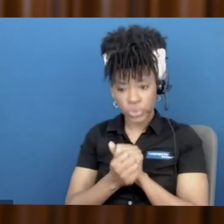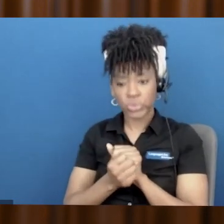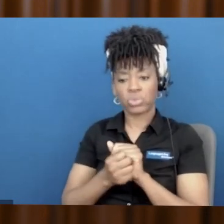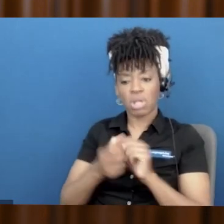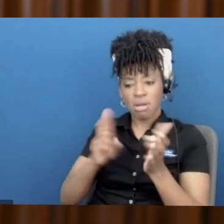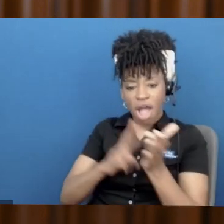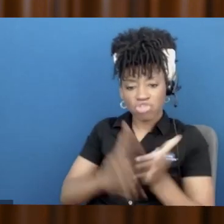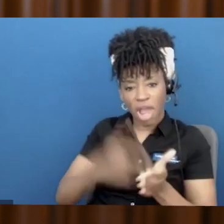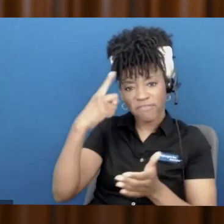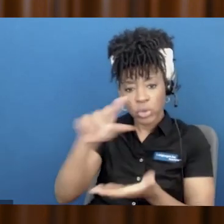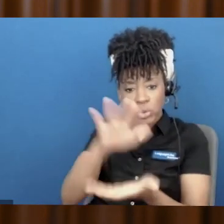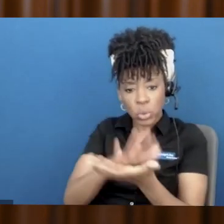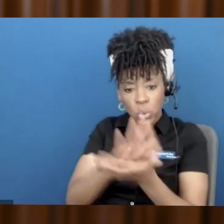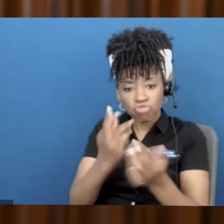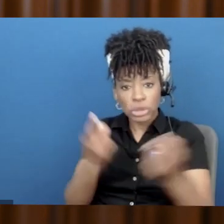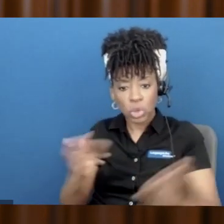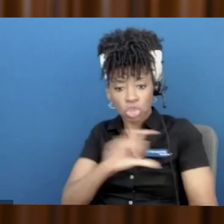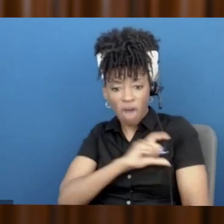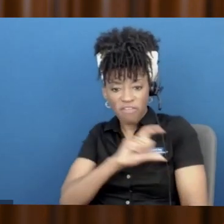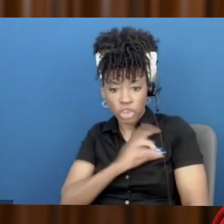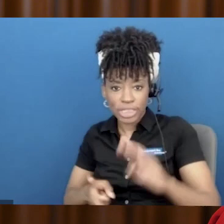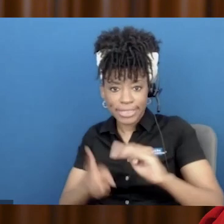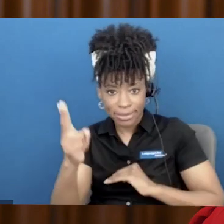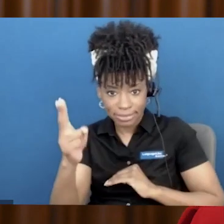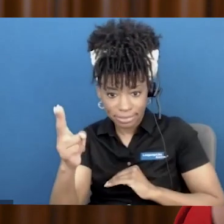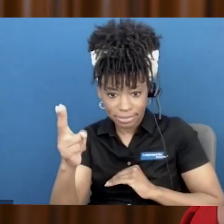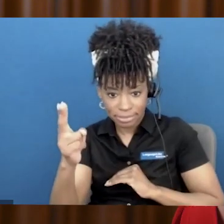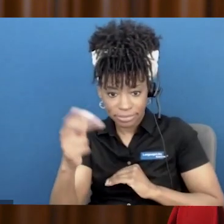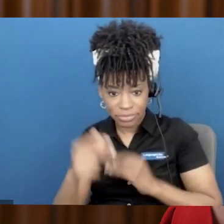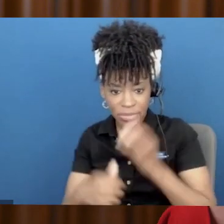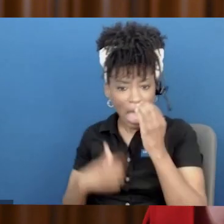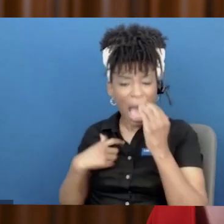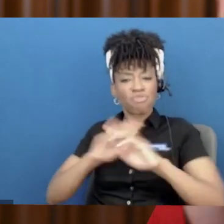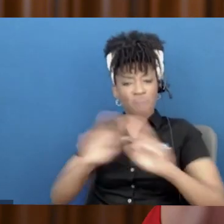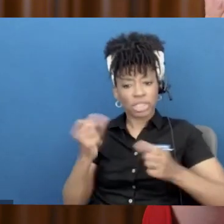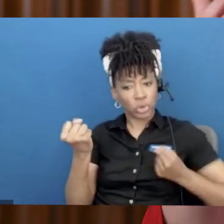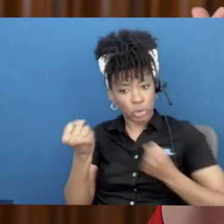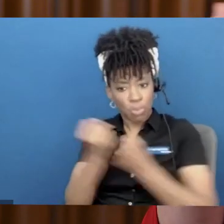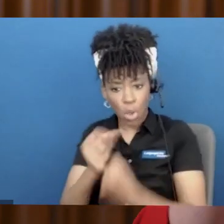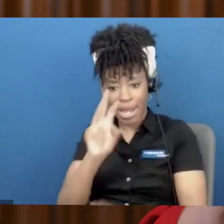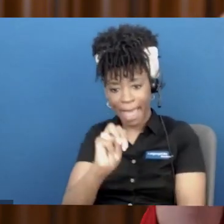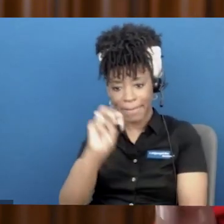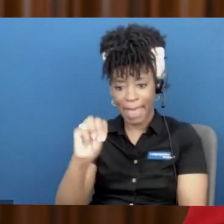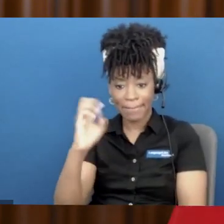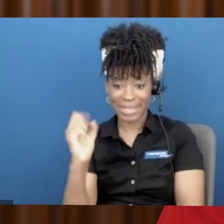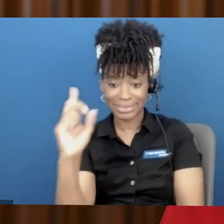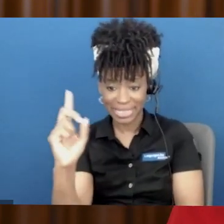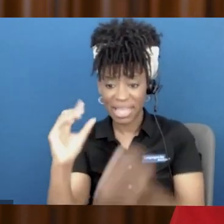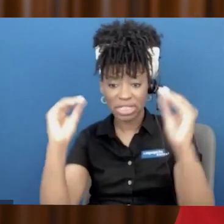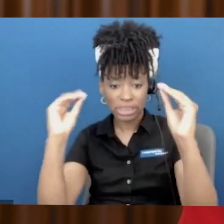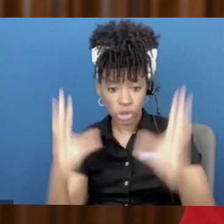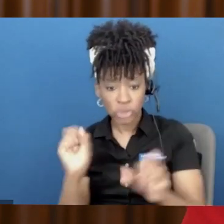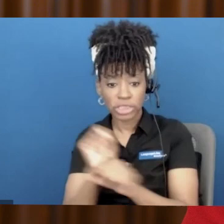new solutions to school safety. At the same time, our city has begun to re-envision how we handle